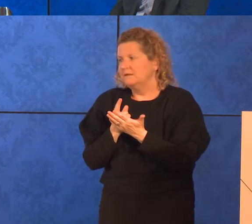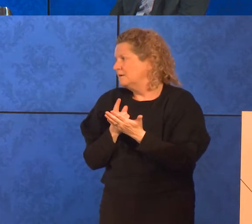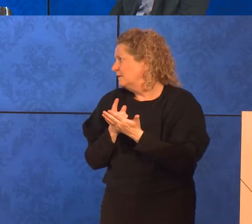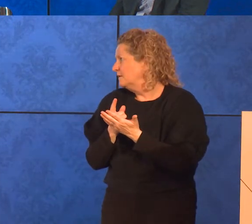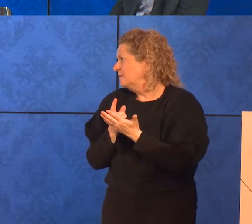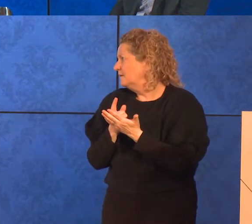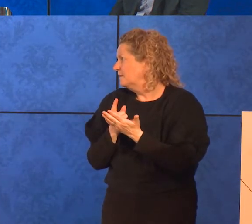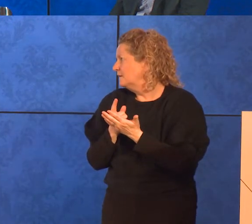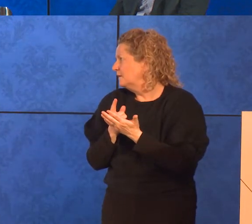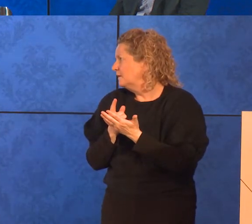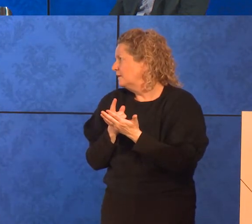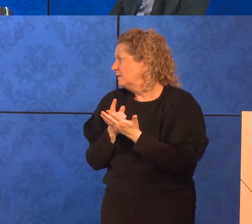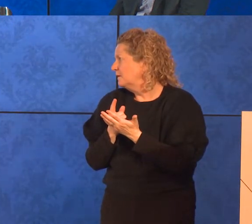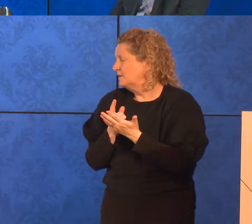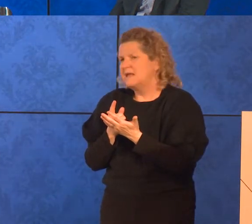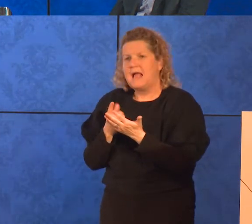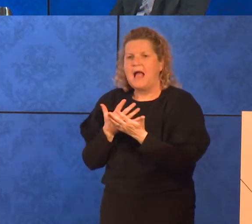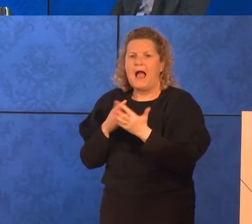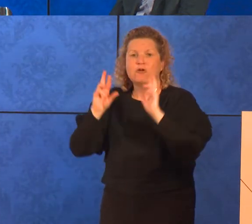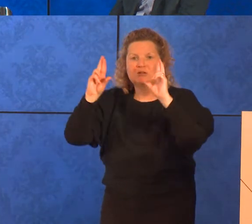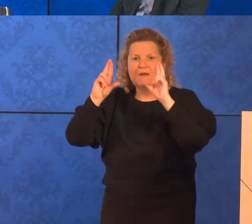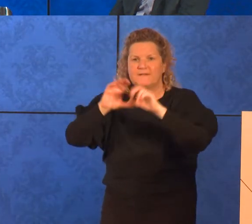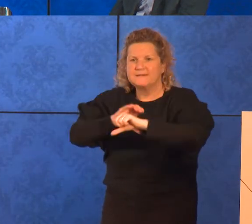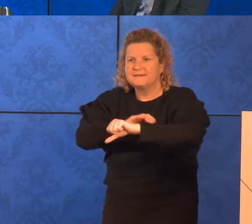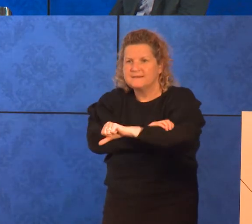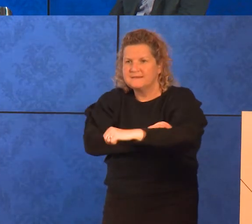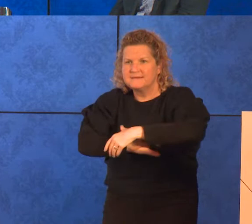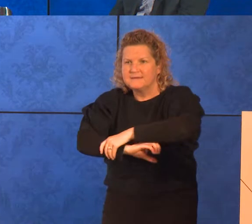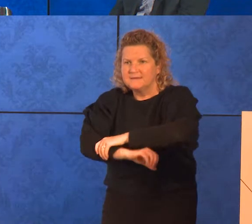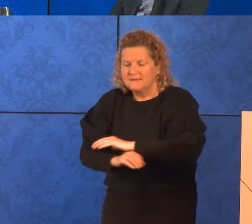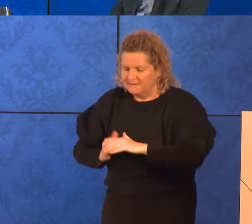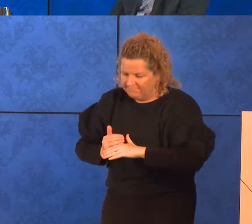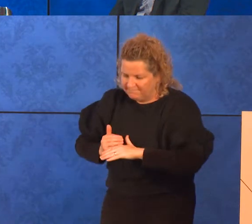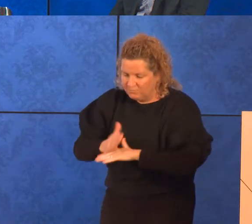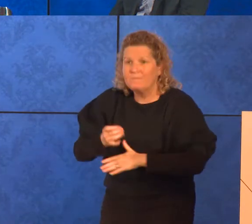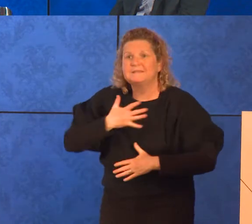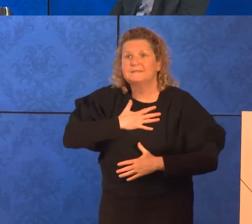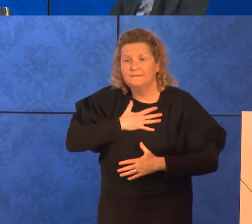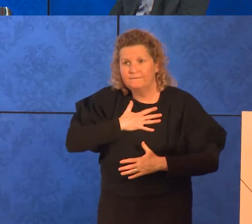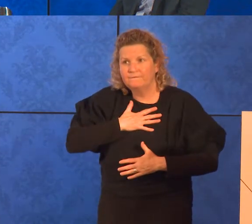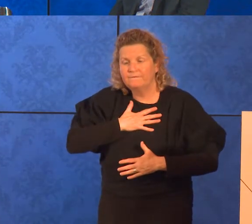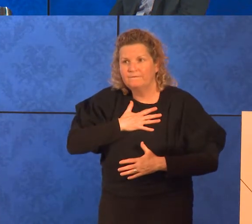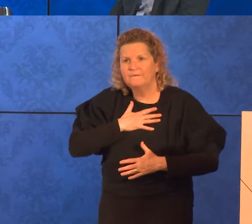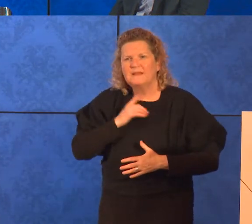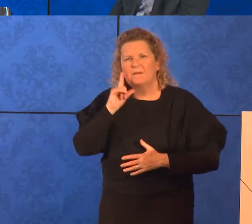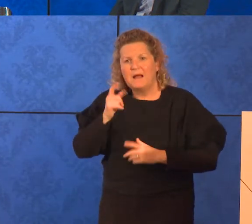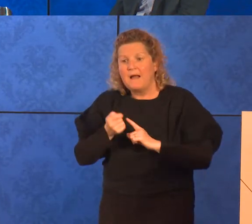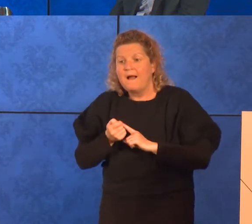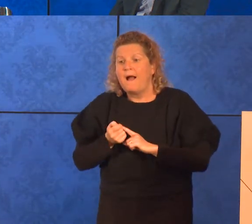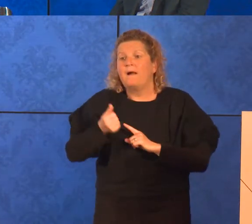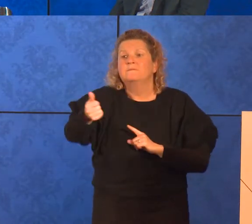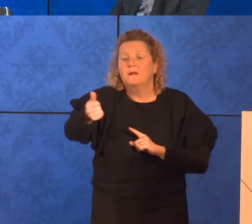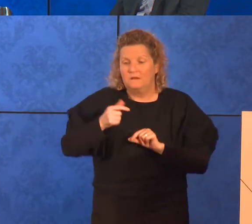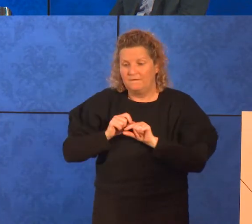my my shoulder to the grindstone or whatever. But I think that it will be about how are we funded to follow up? How are